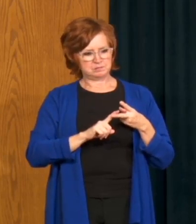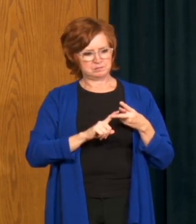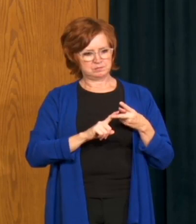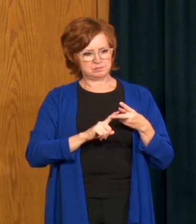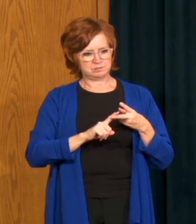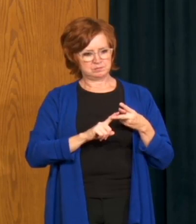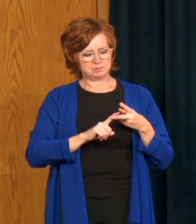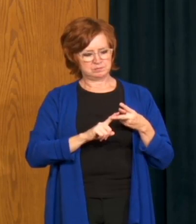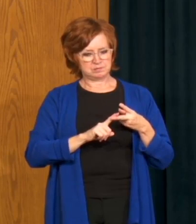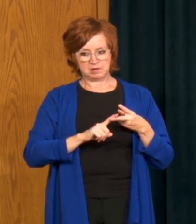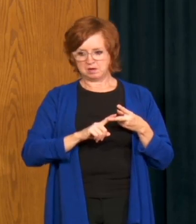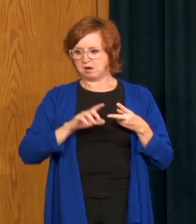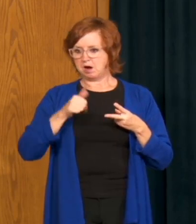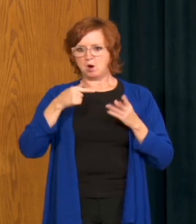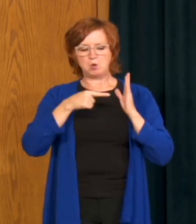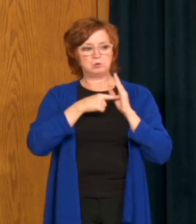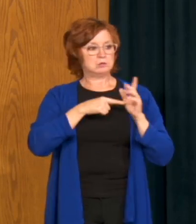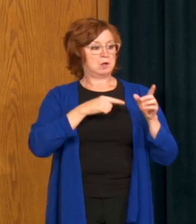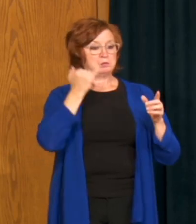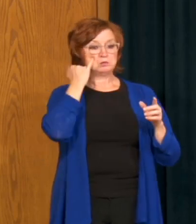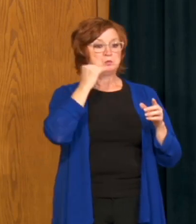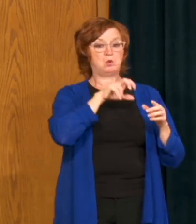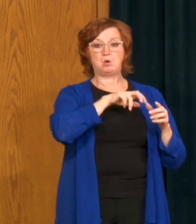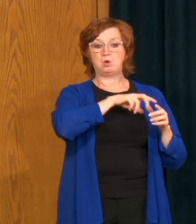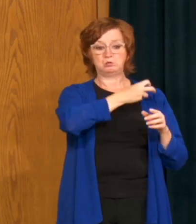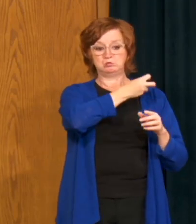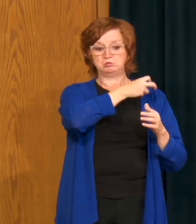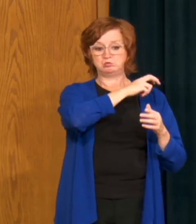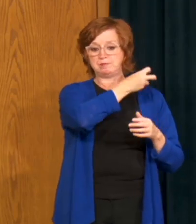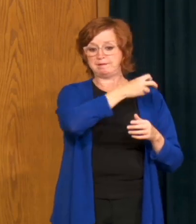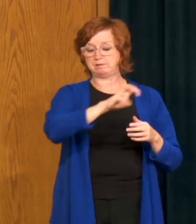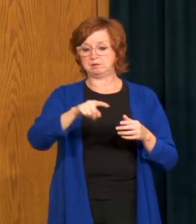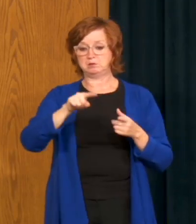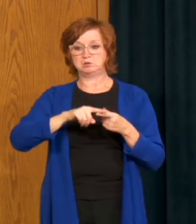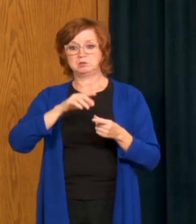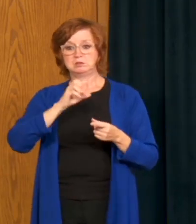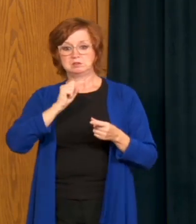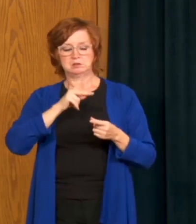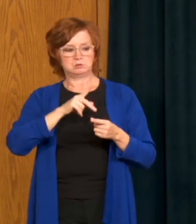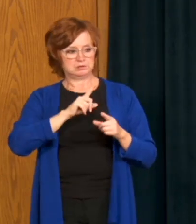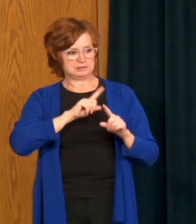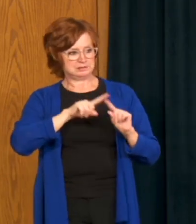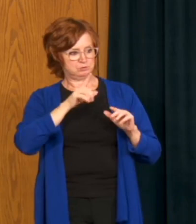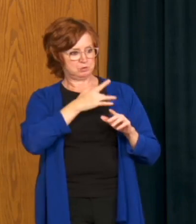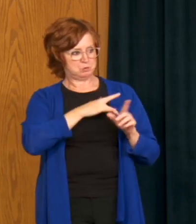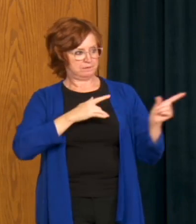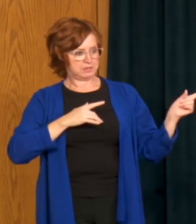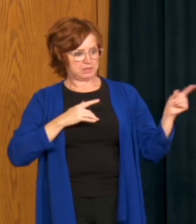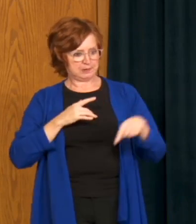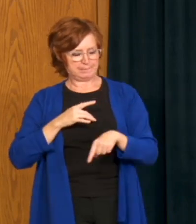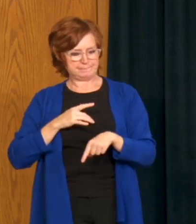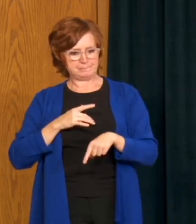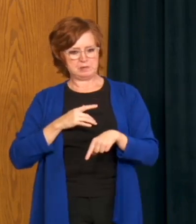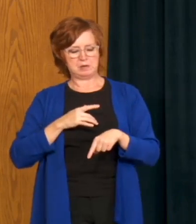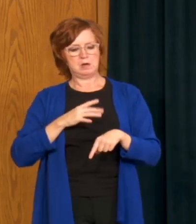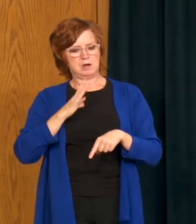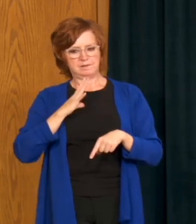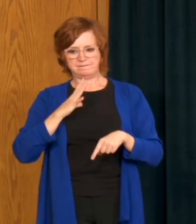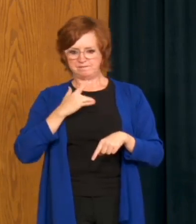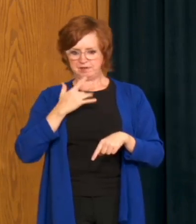province and they are fine. But if they develop symptoms, they must isolate at home till they test negative. So in many